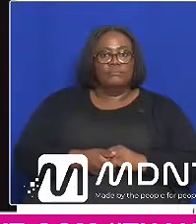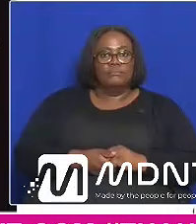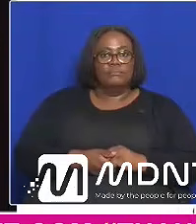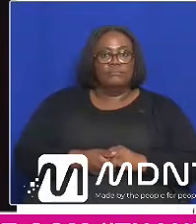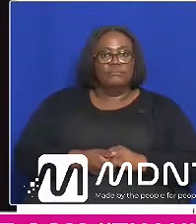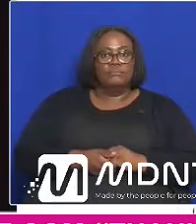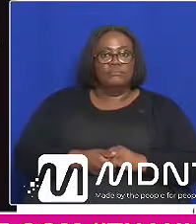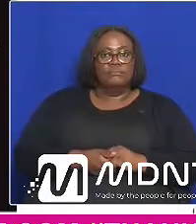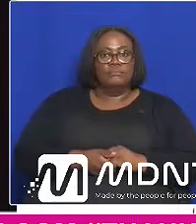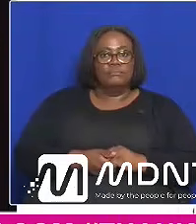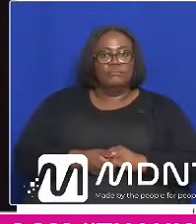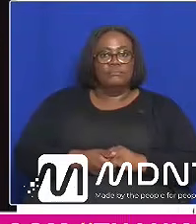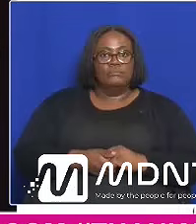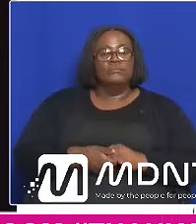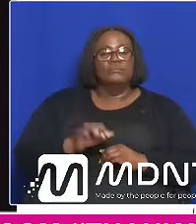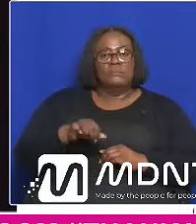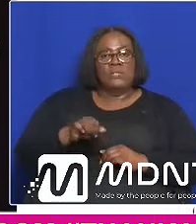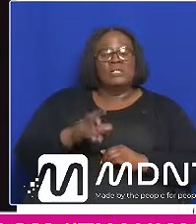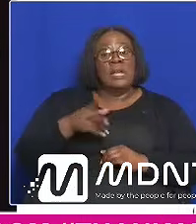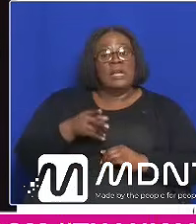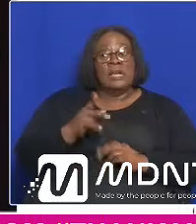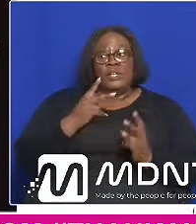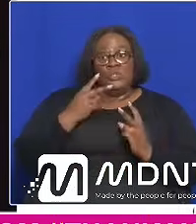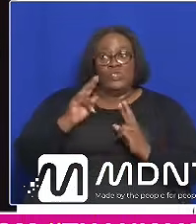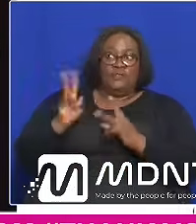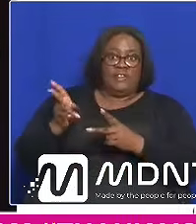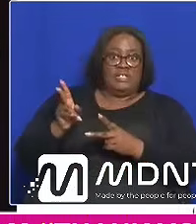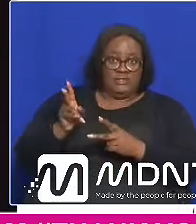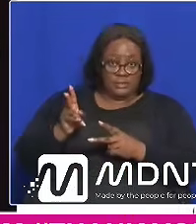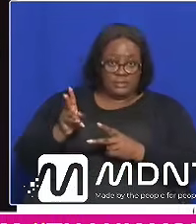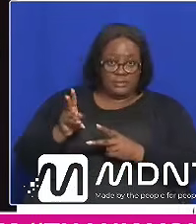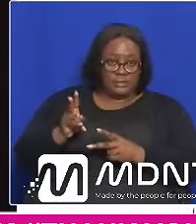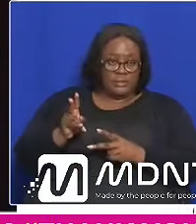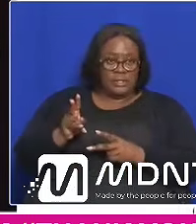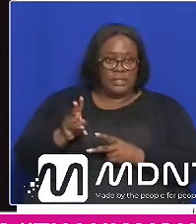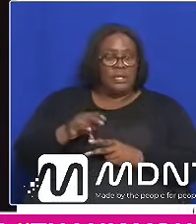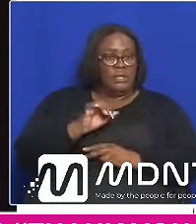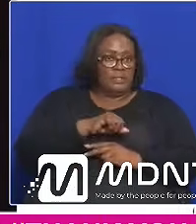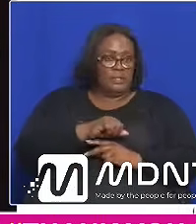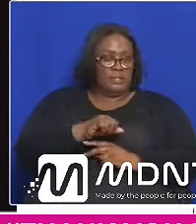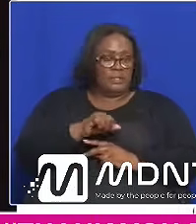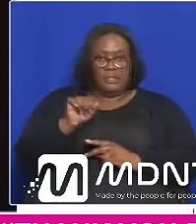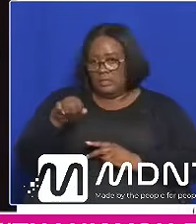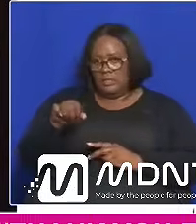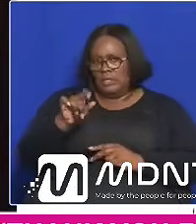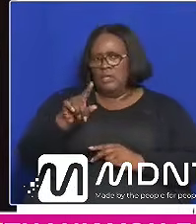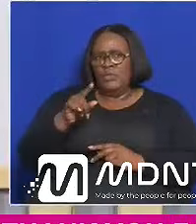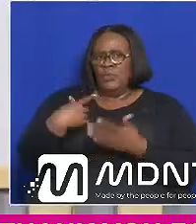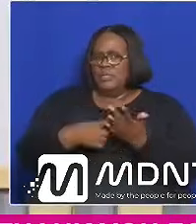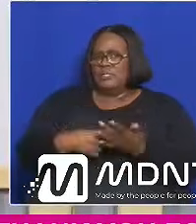Yes, And once again, is to visit him. yes. And you suggest that you are discussing the 20 million rand loan.